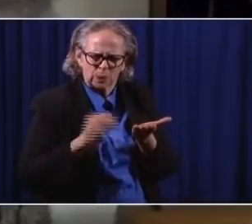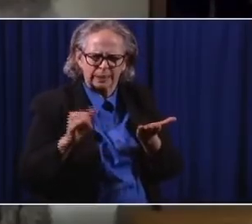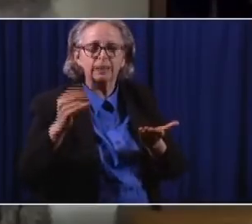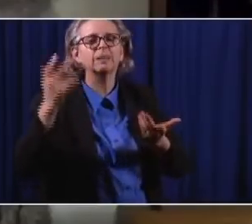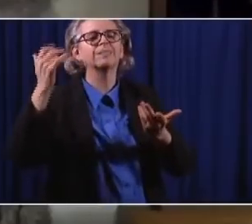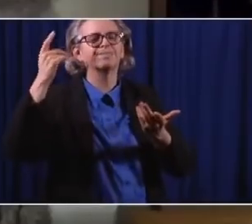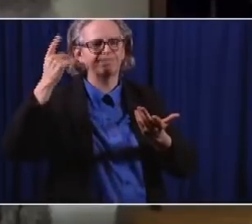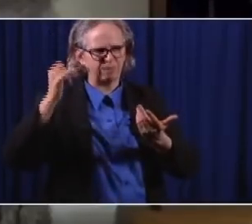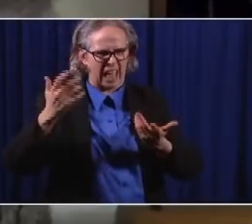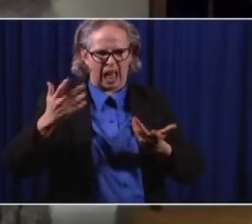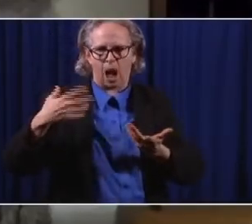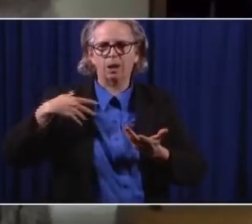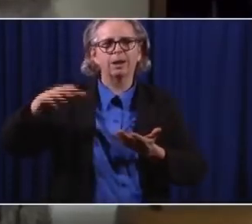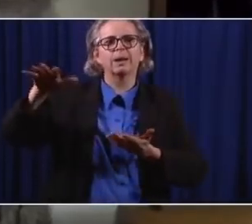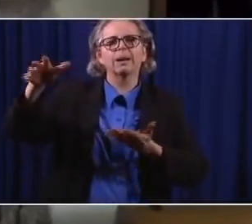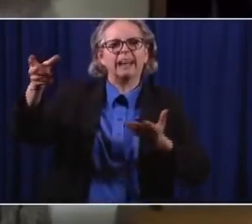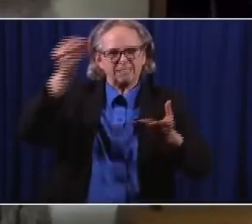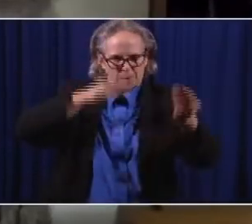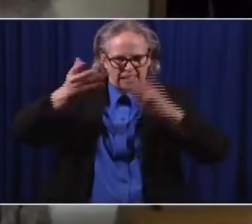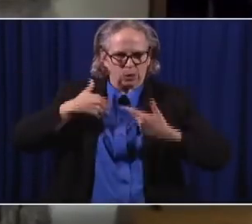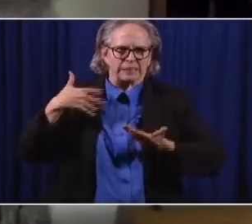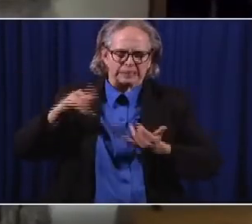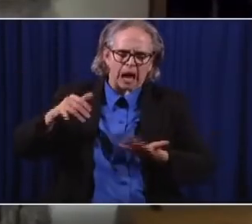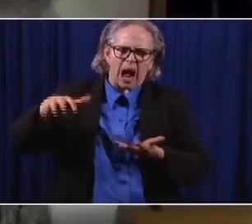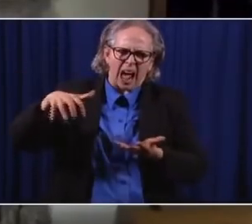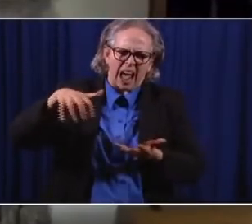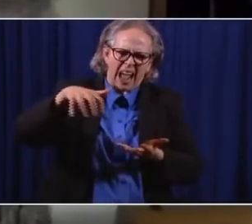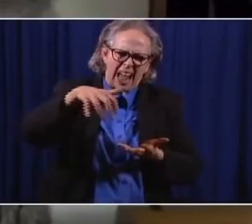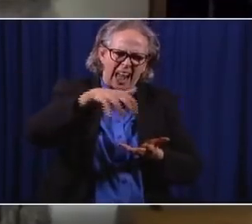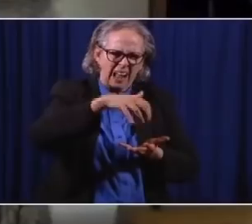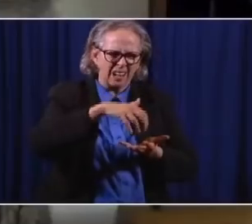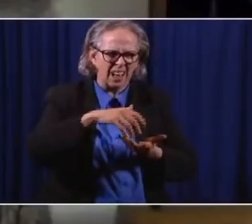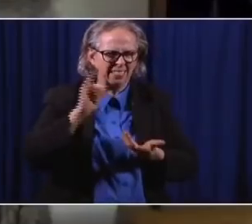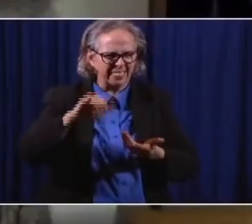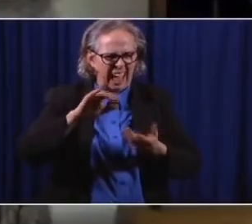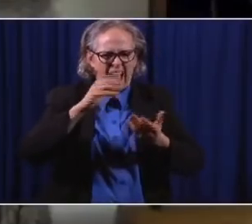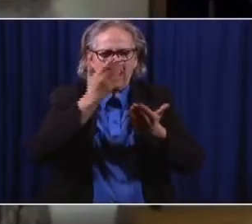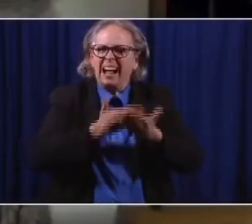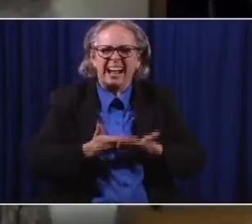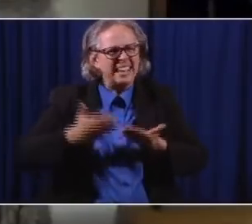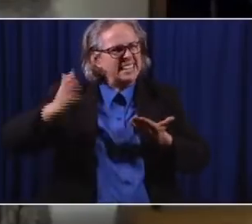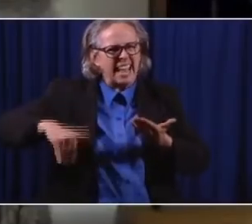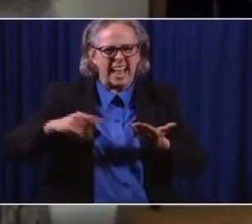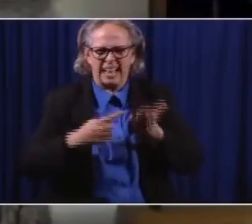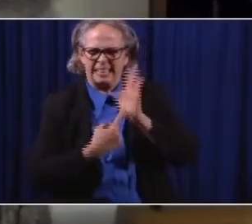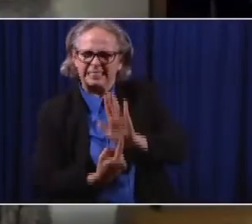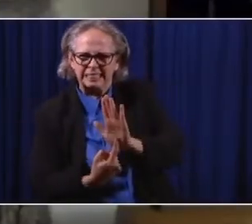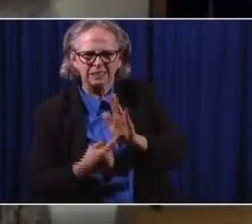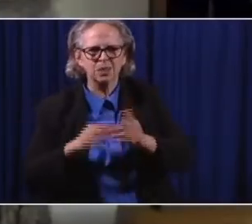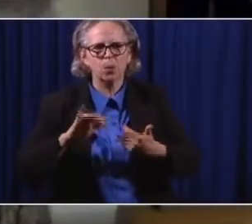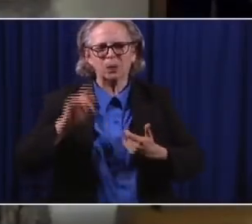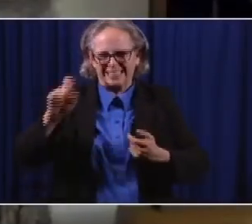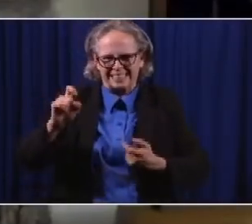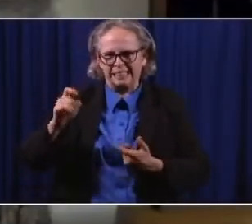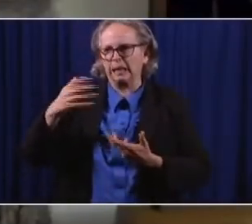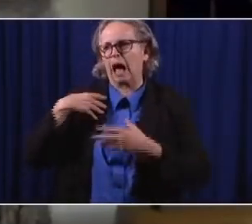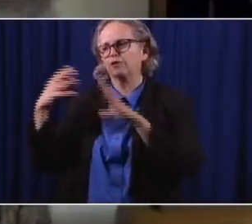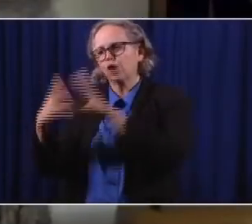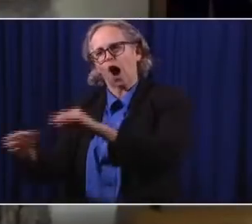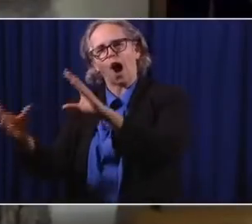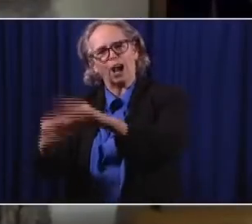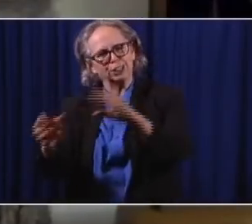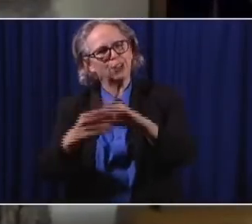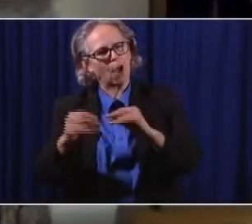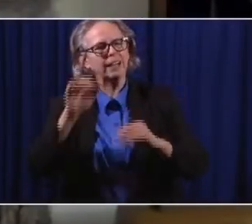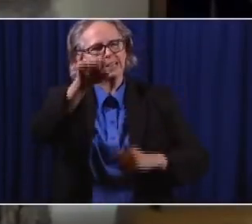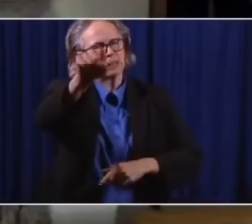it's more anecdotal. And so we're going to give them a field of things to check